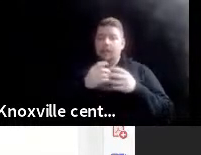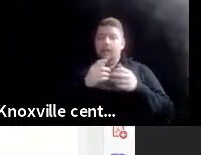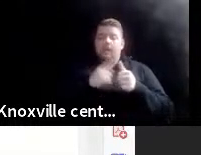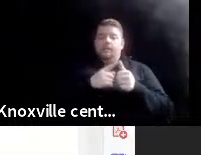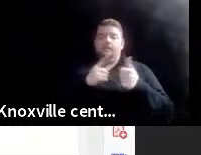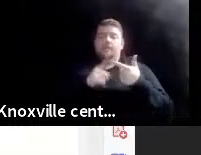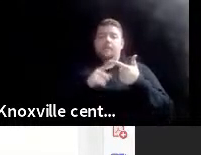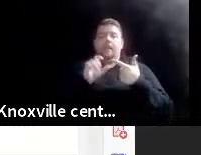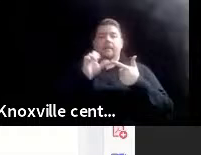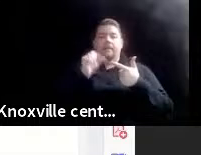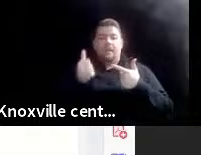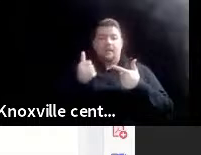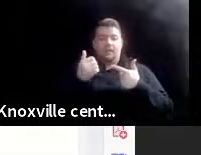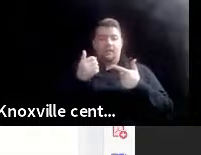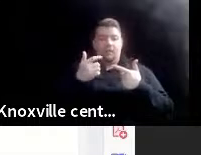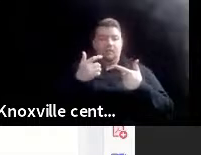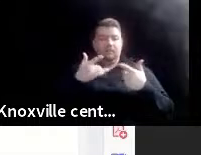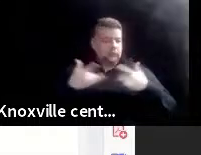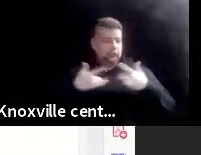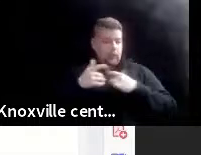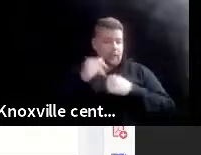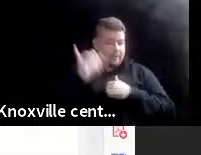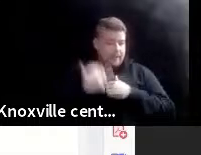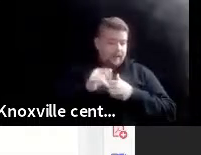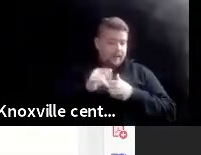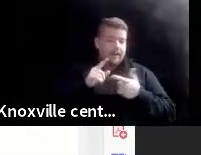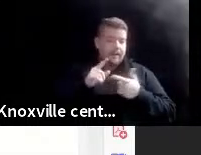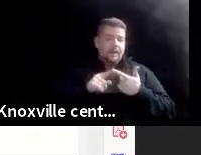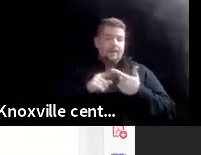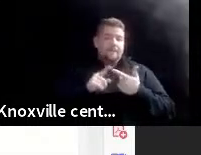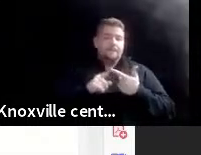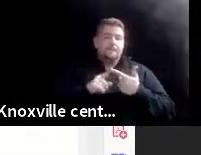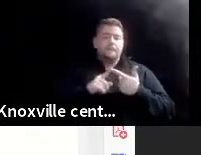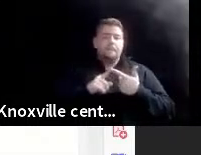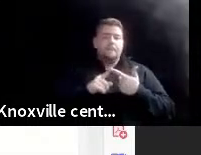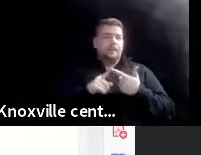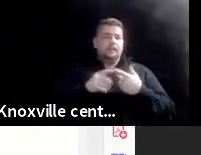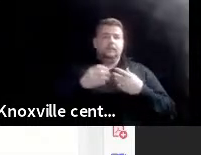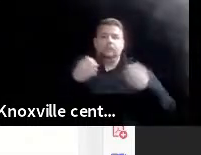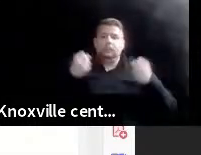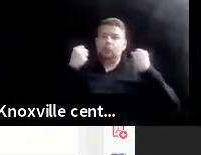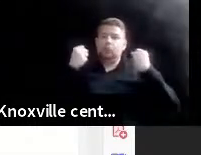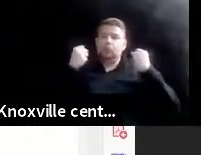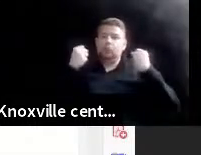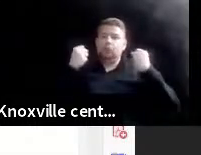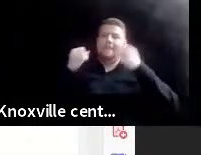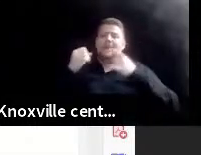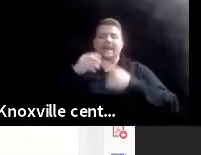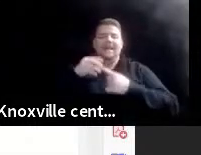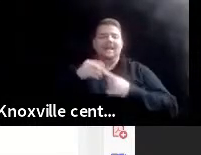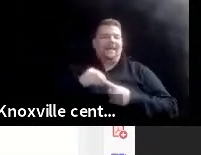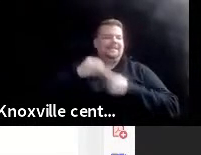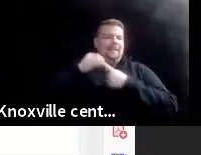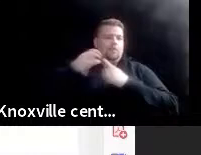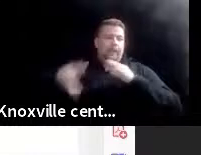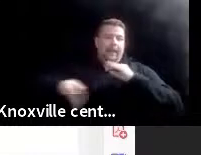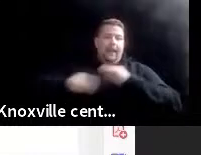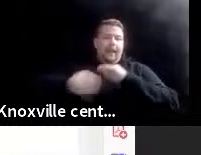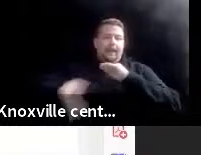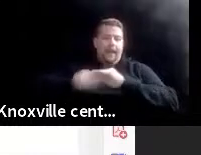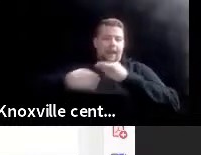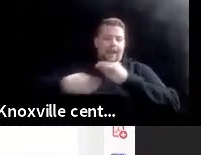issue with it is we have, there's so many exceptions that we have to include